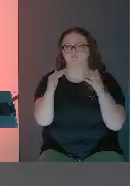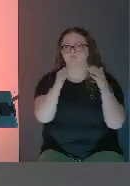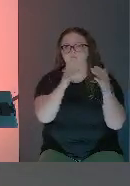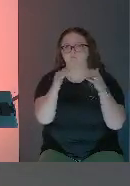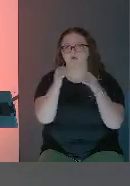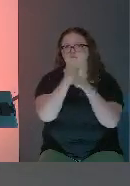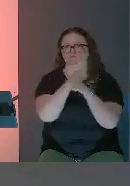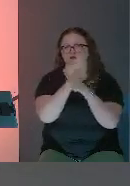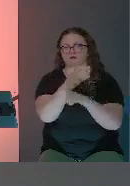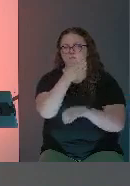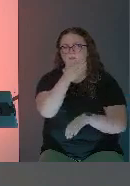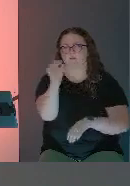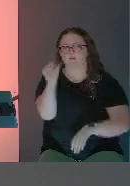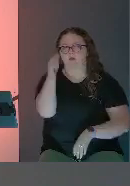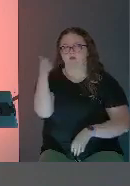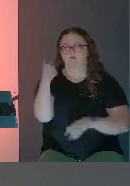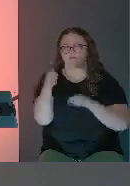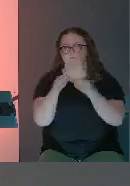side of the Jordan.